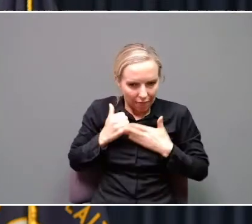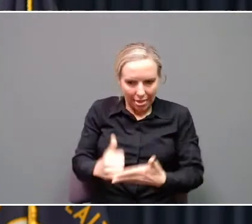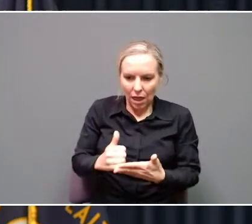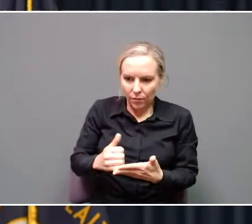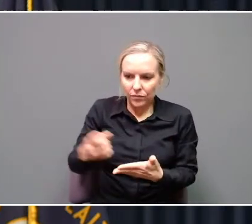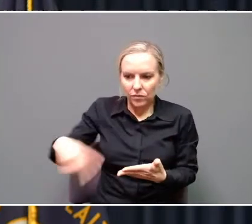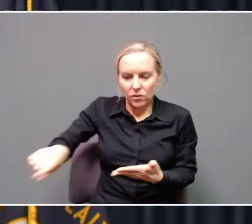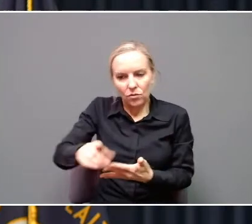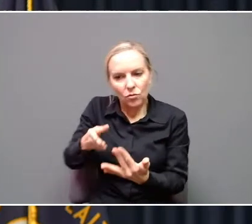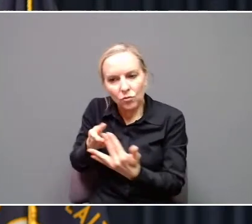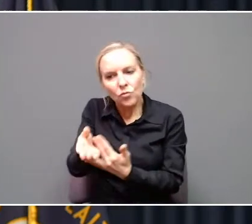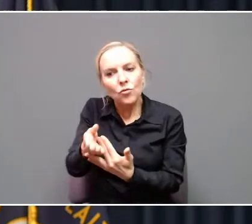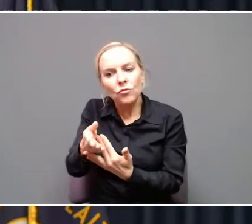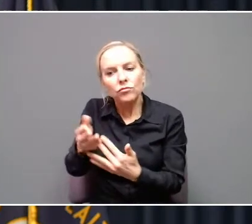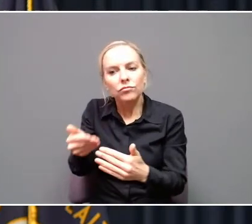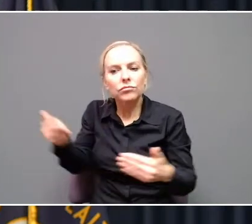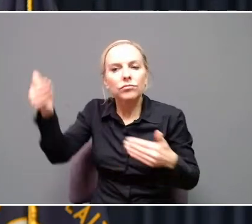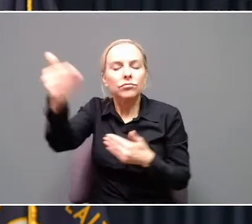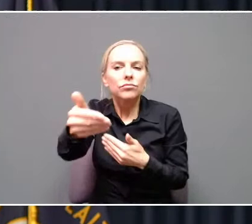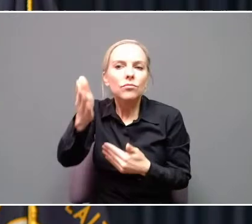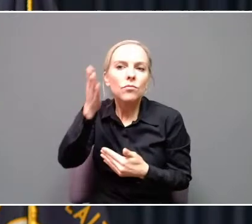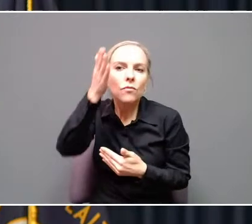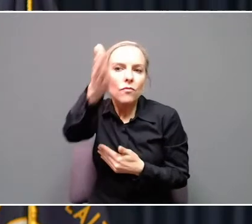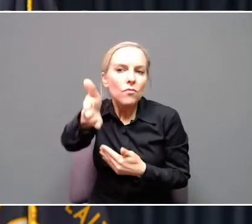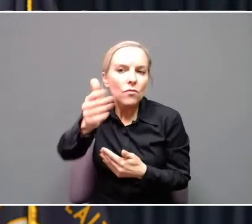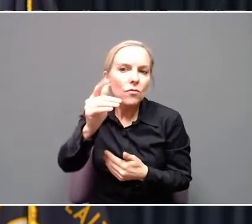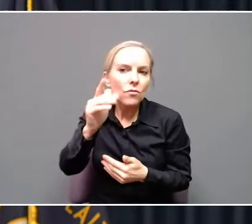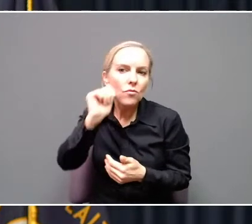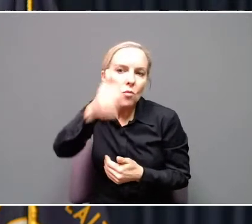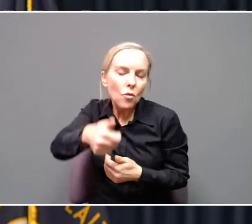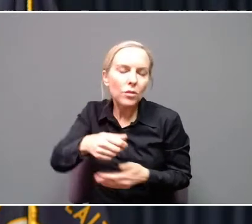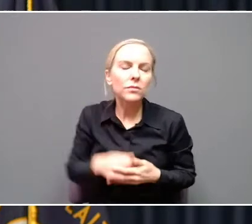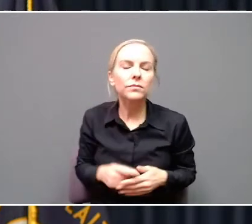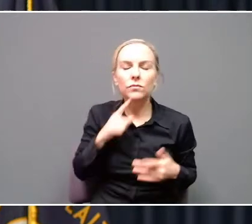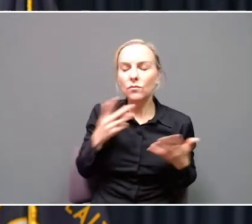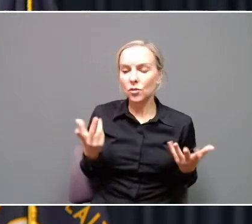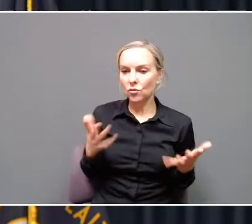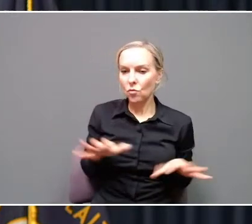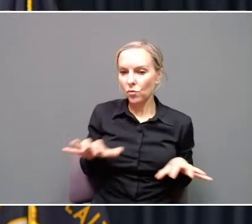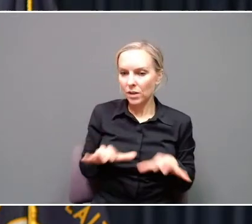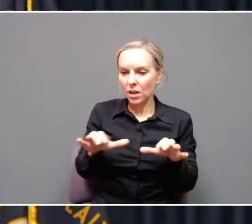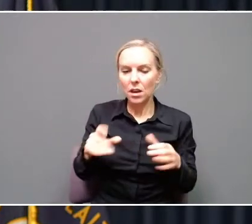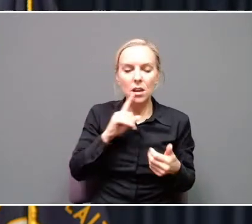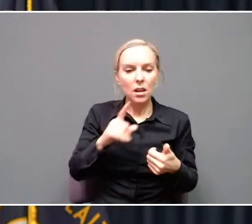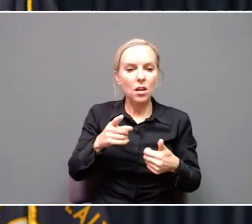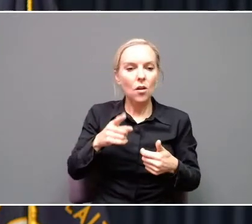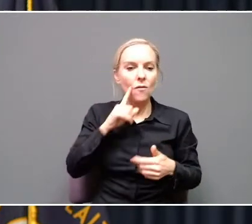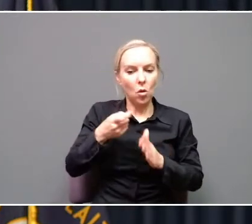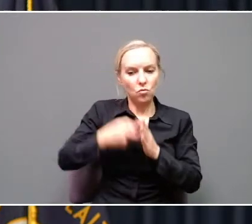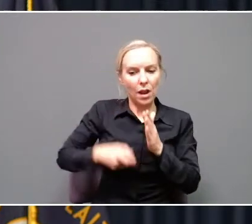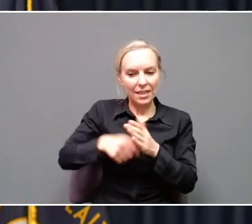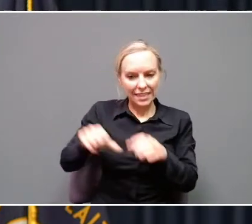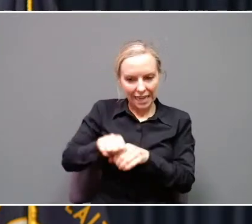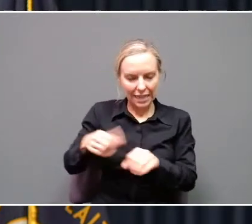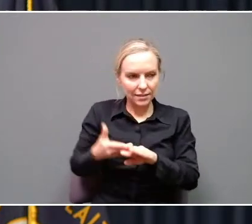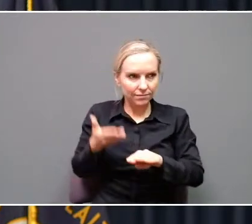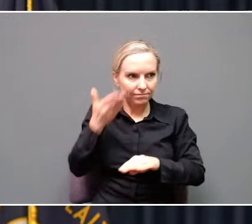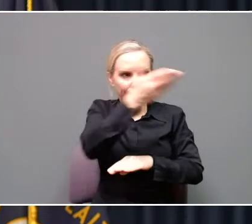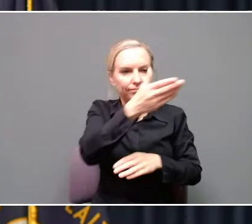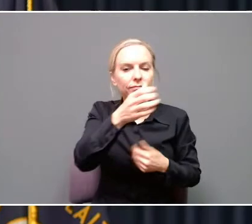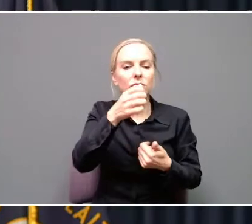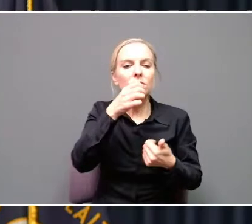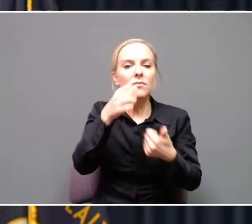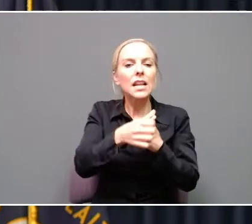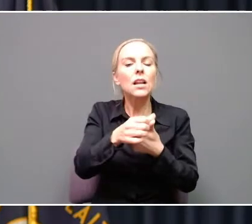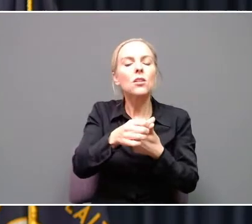to that bright tomorrow. So here's a couple things we've done. Specifically on the price of gas, earlier this month, I sent a letter to top administrators